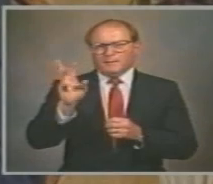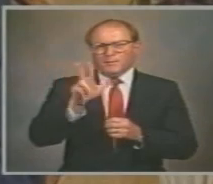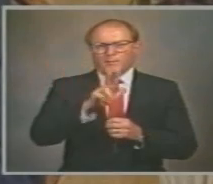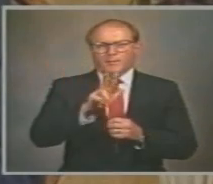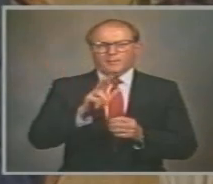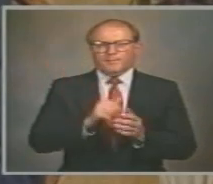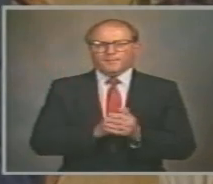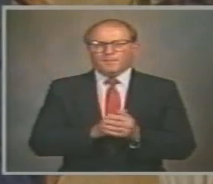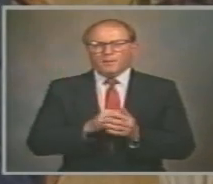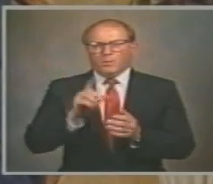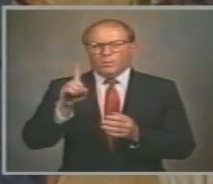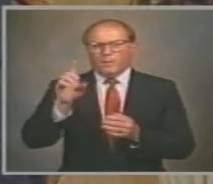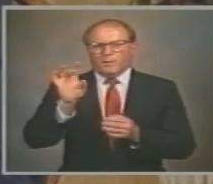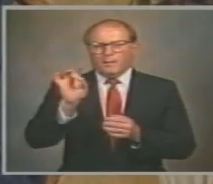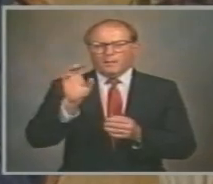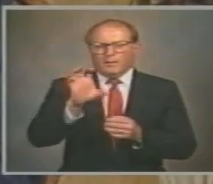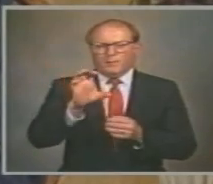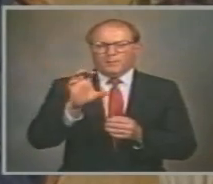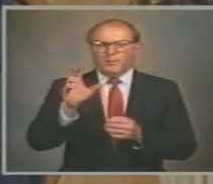1-800-321-8633.